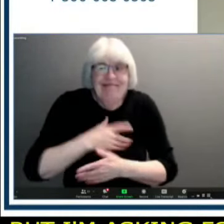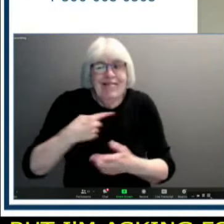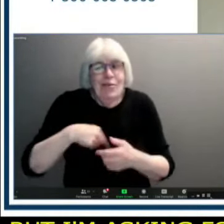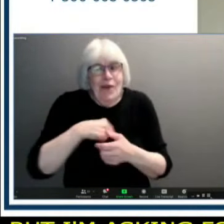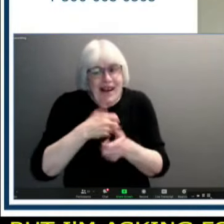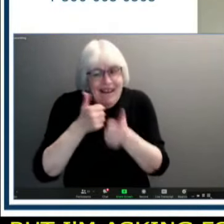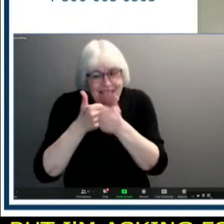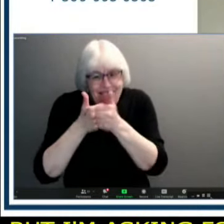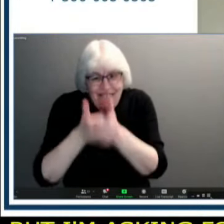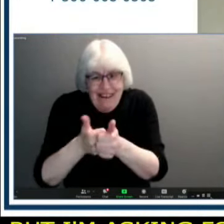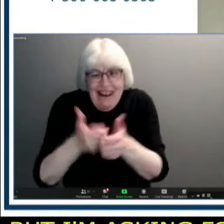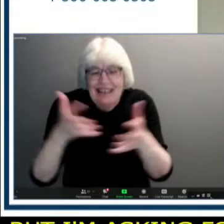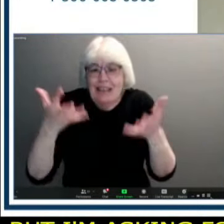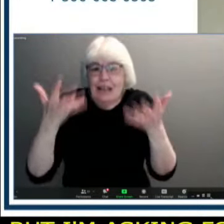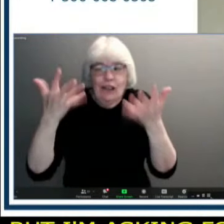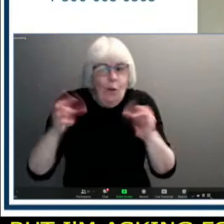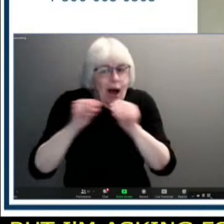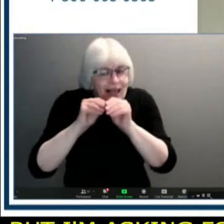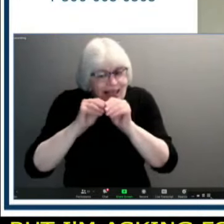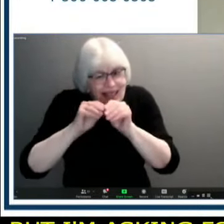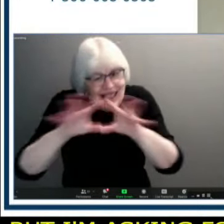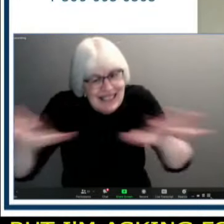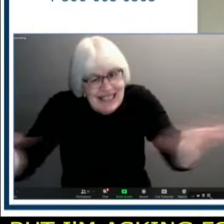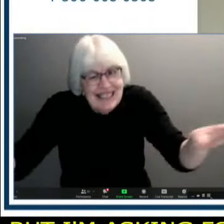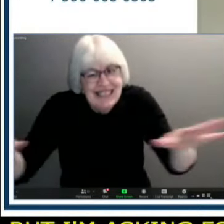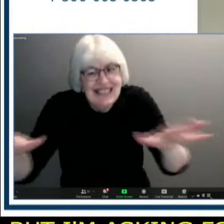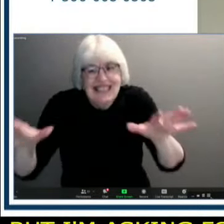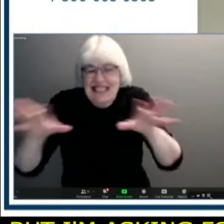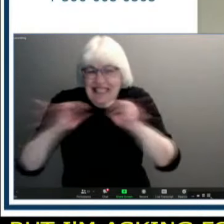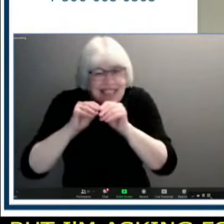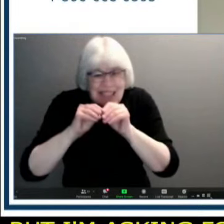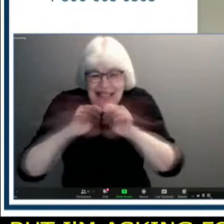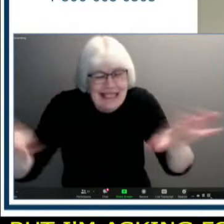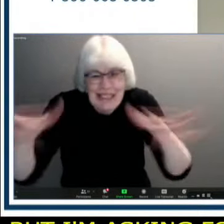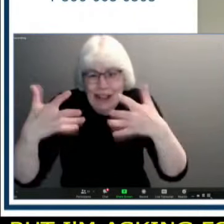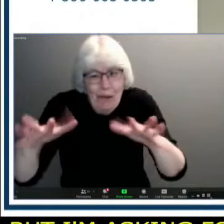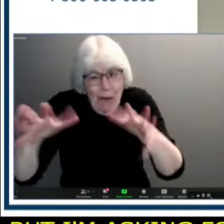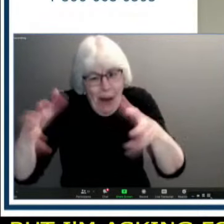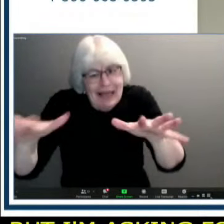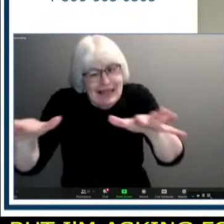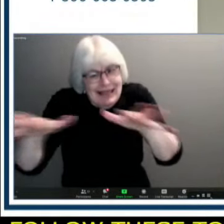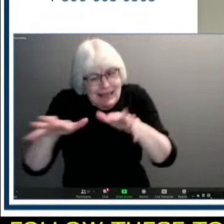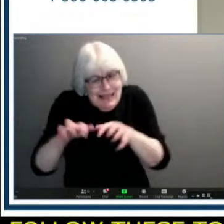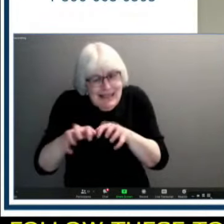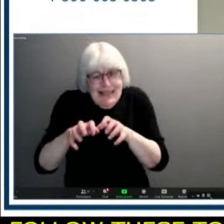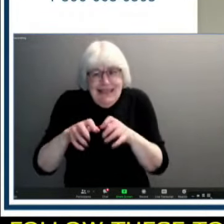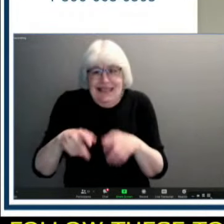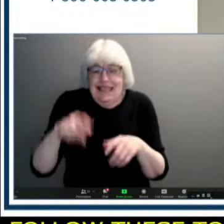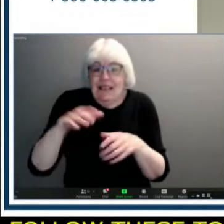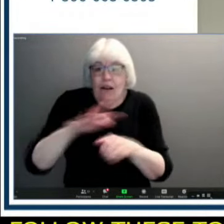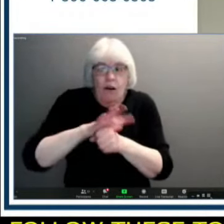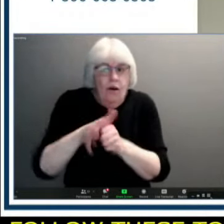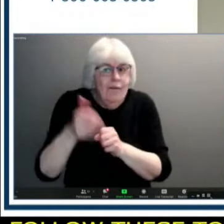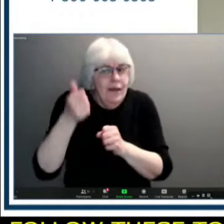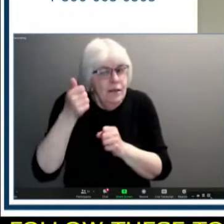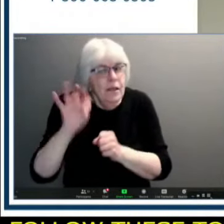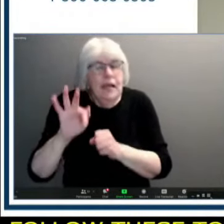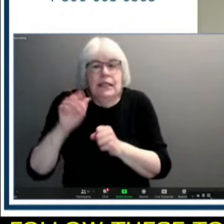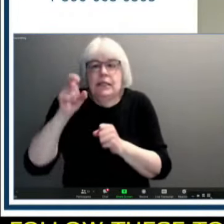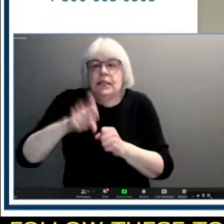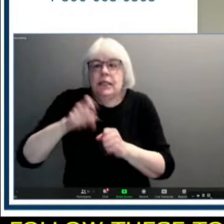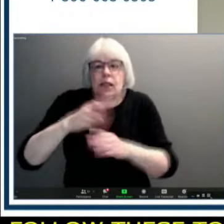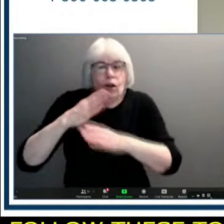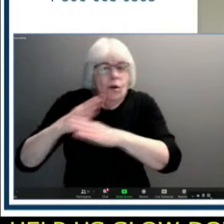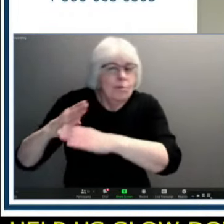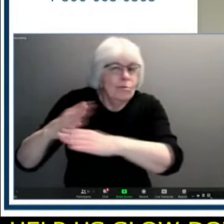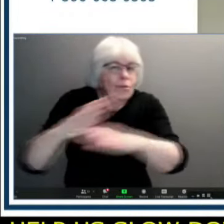this very infectious variant of COVID-19, to protect those who are more vulnerable in